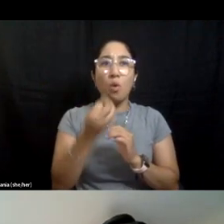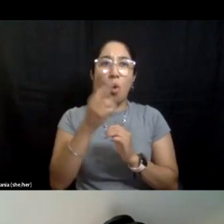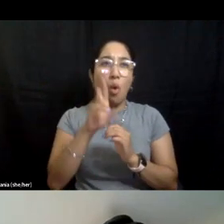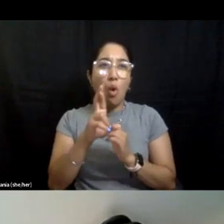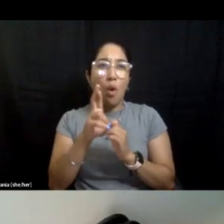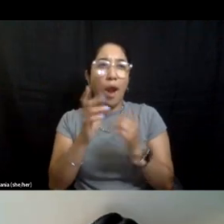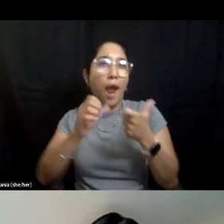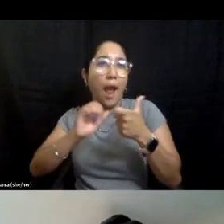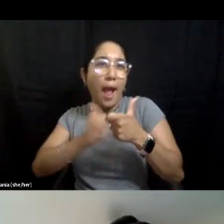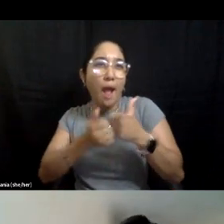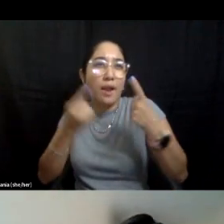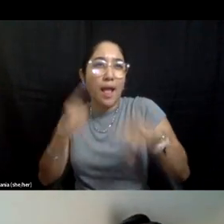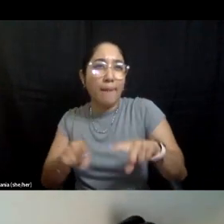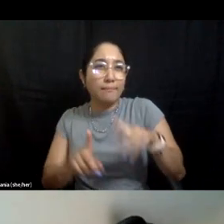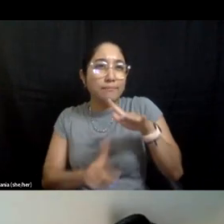or if